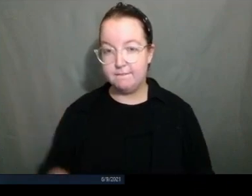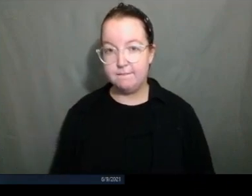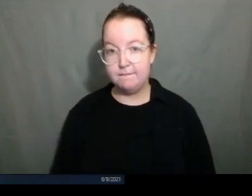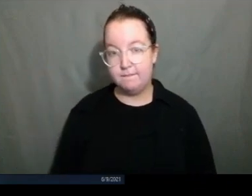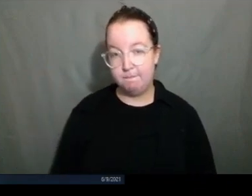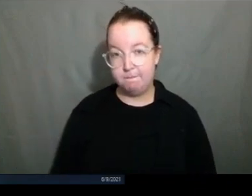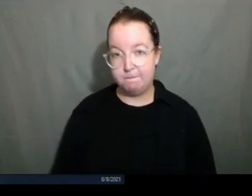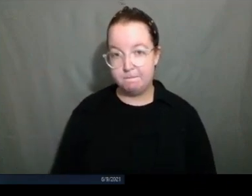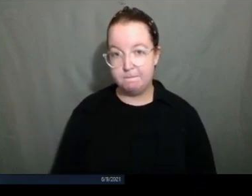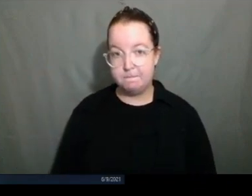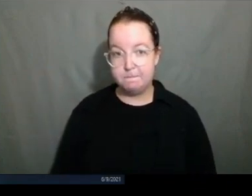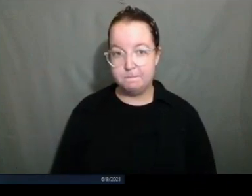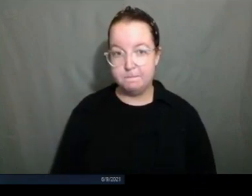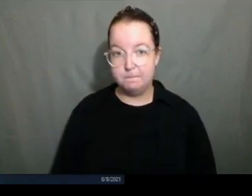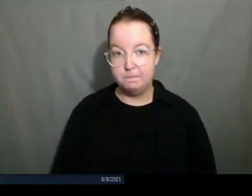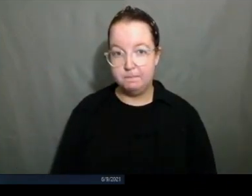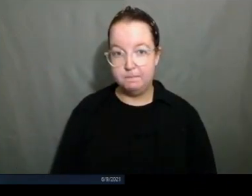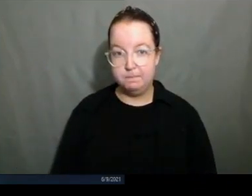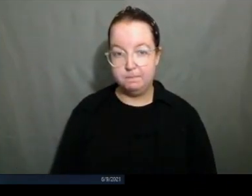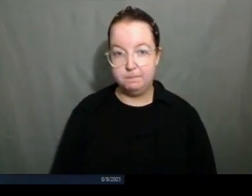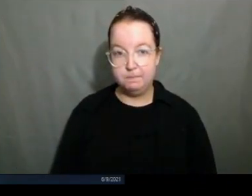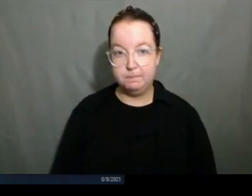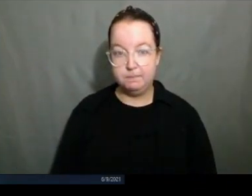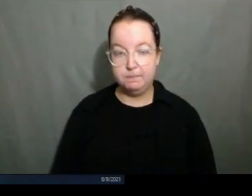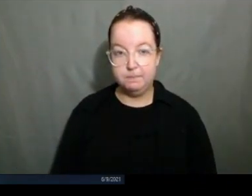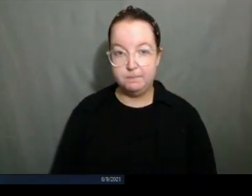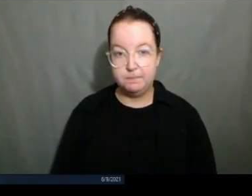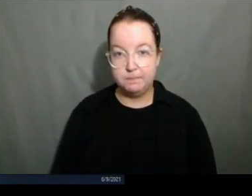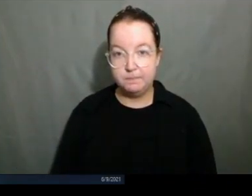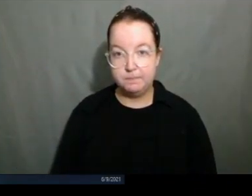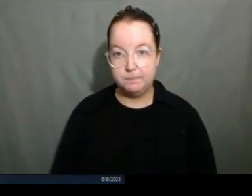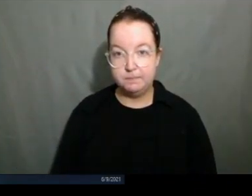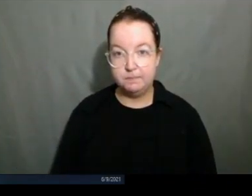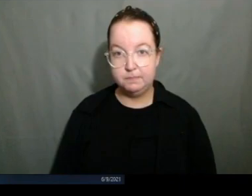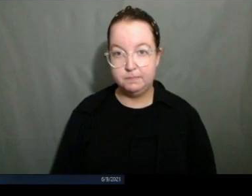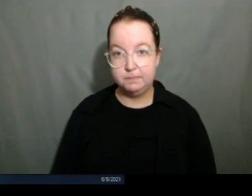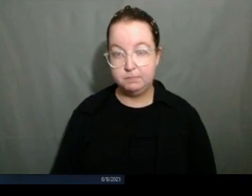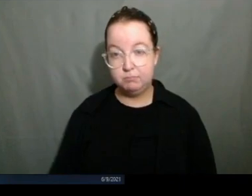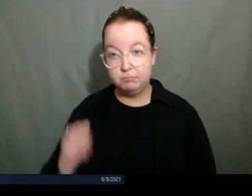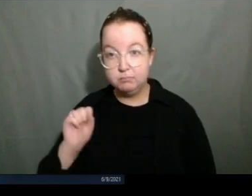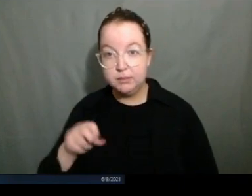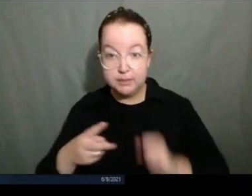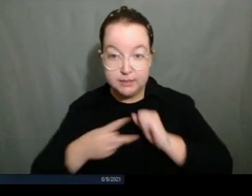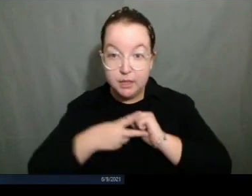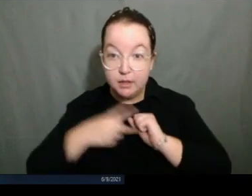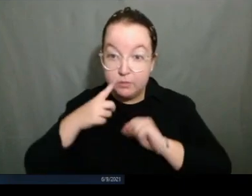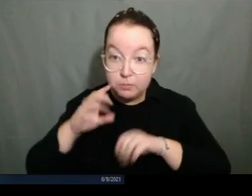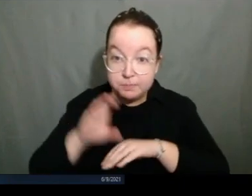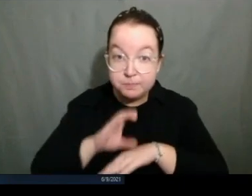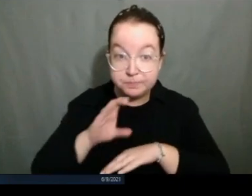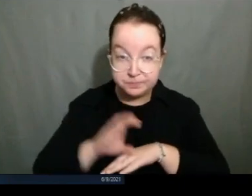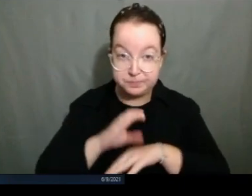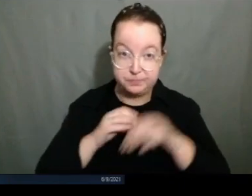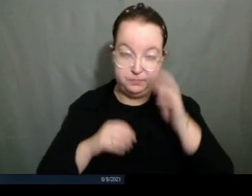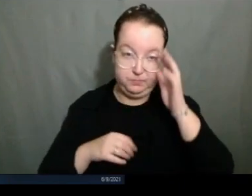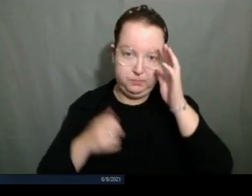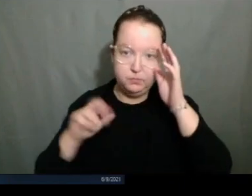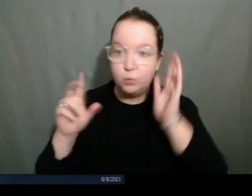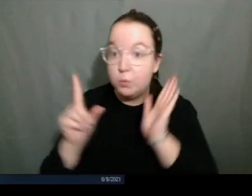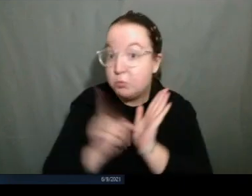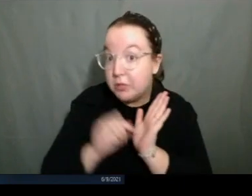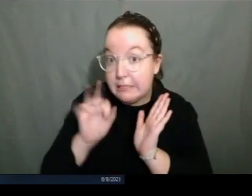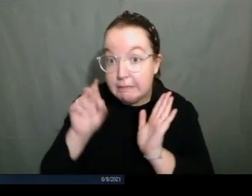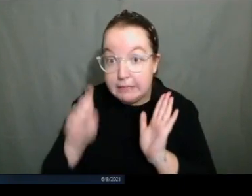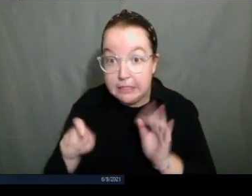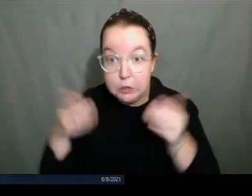stub. And that will bring you into where you can view the pay stub, and you can save it to your computer from here or print it if you